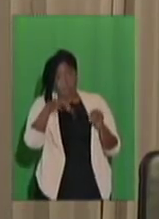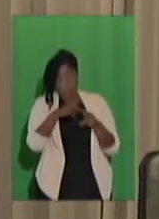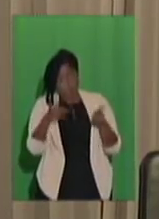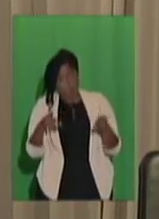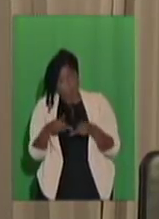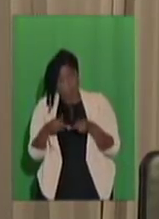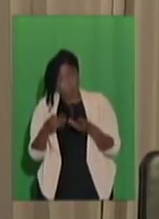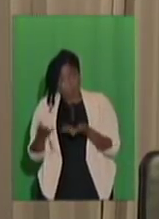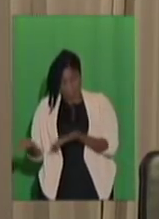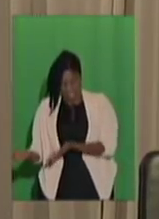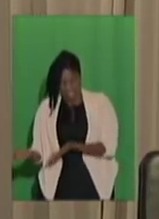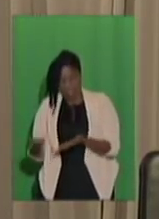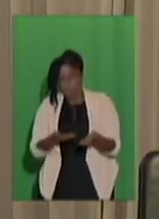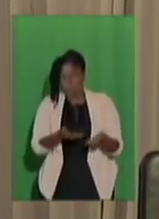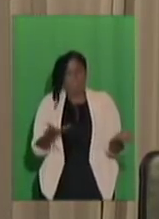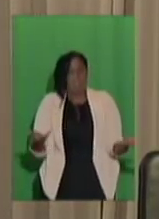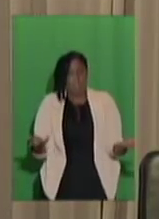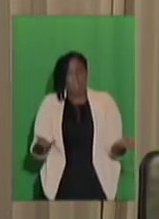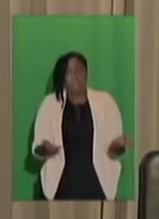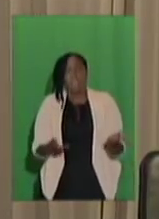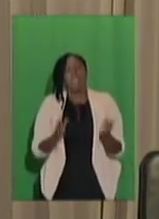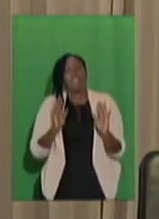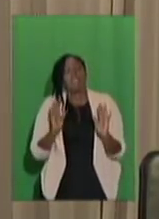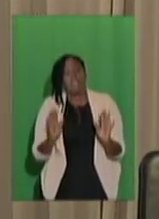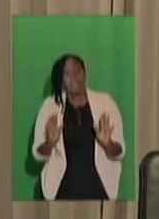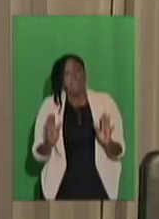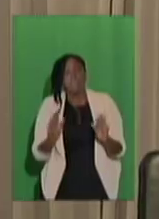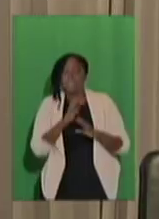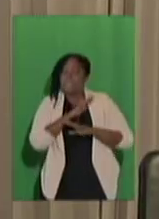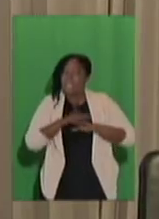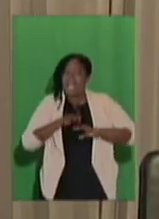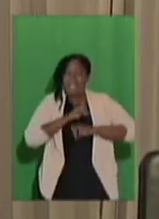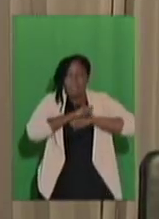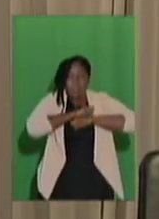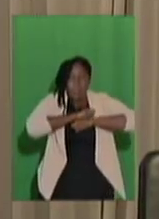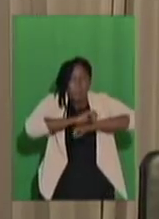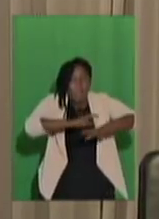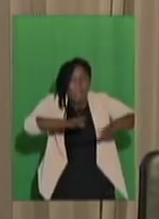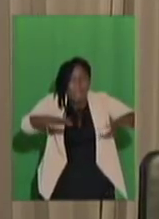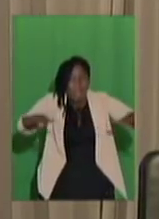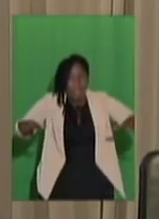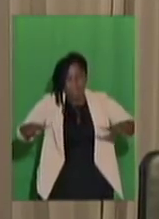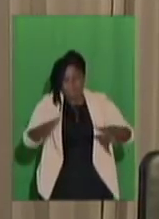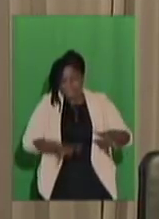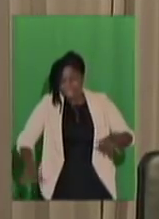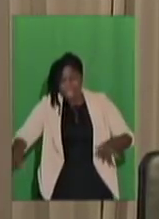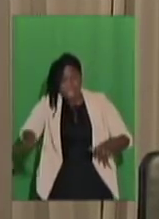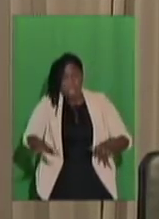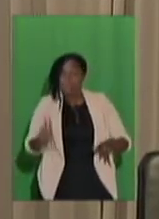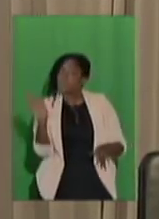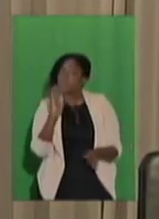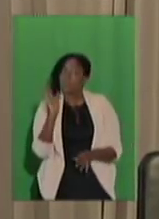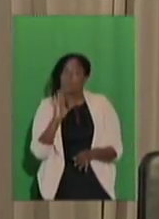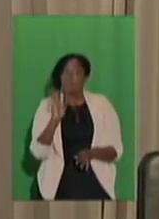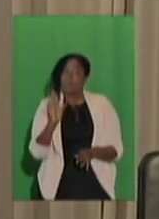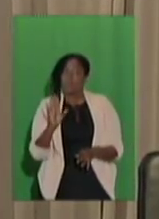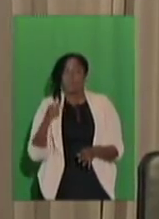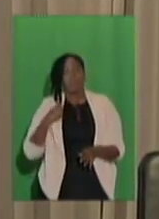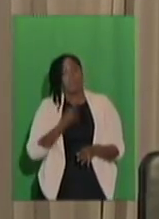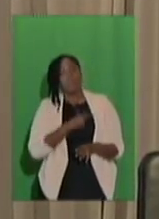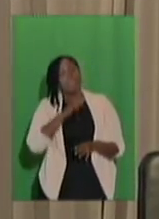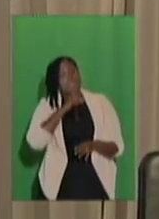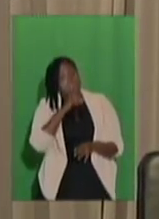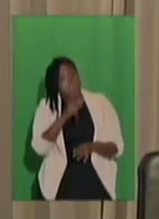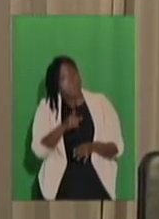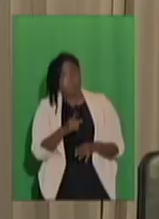risk of spread of COVID to any member of the population in that jurisdiction. We go to lengths to ensure that